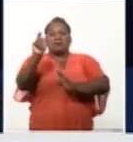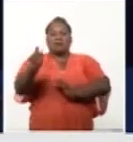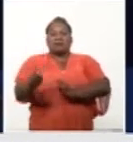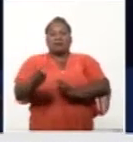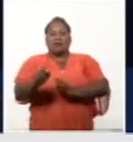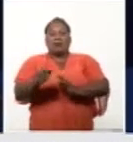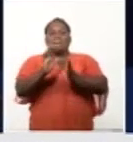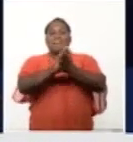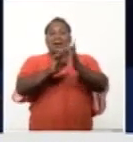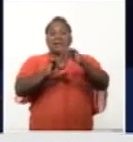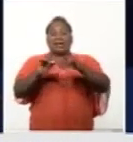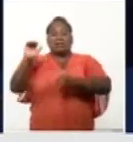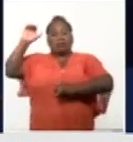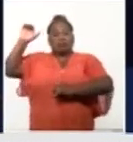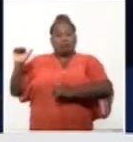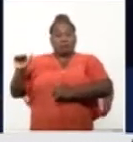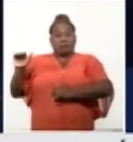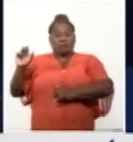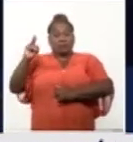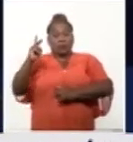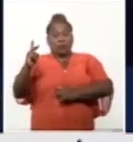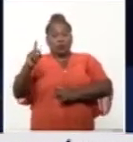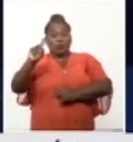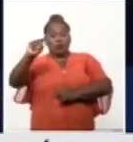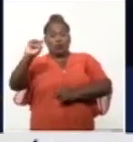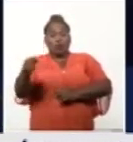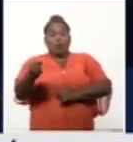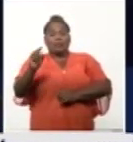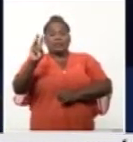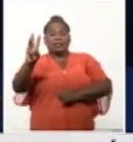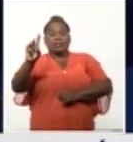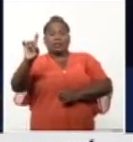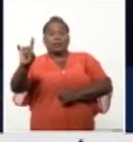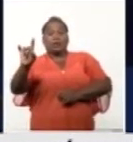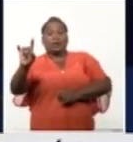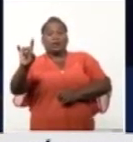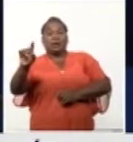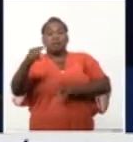9.55% for Havana, which is followed by Matanzas with